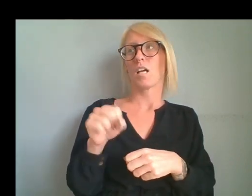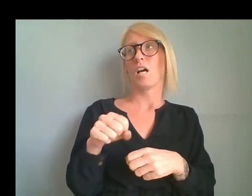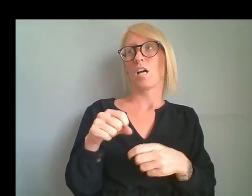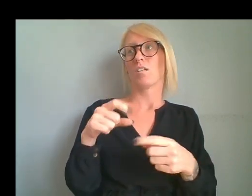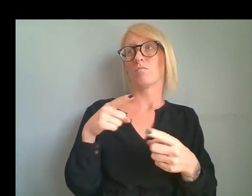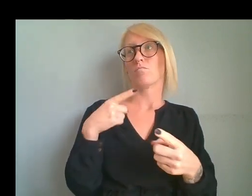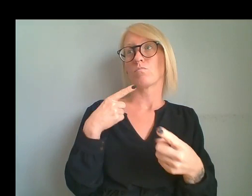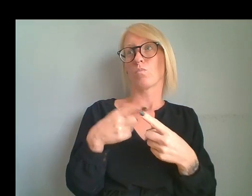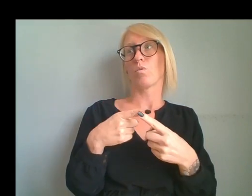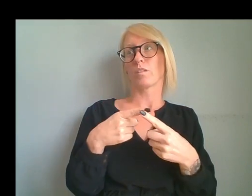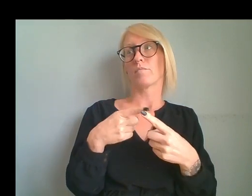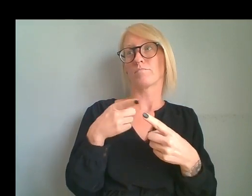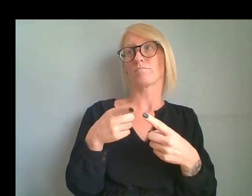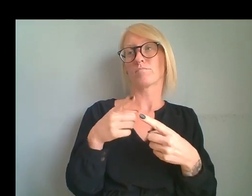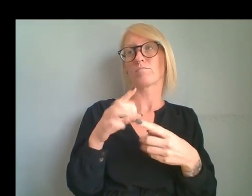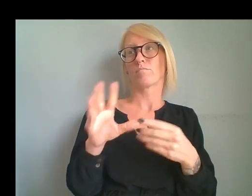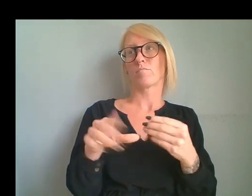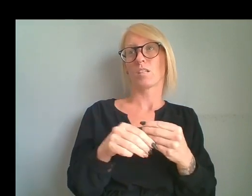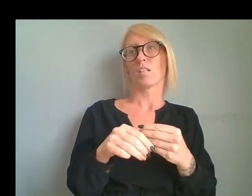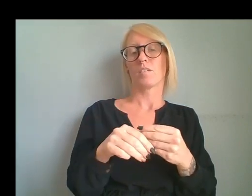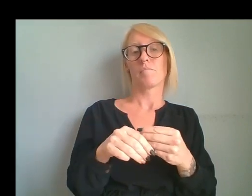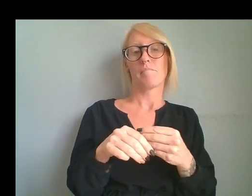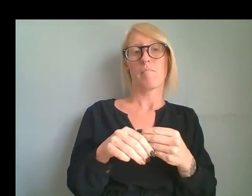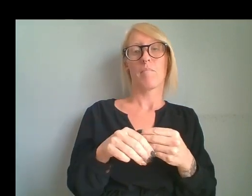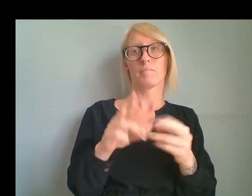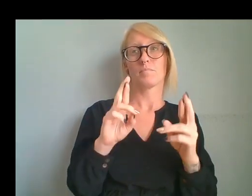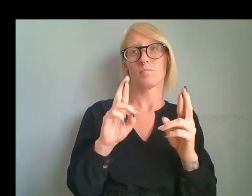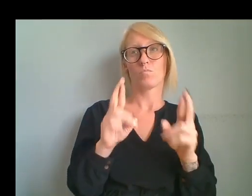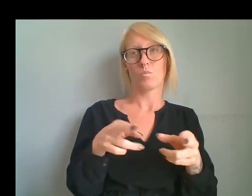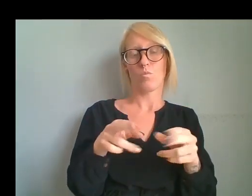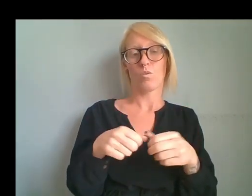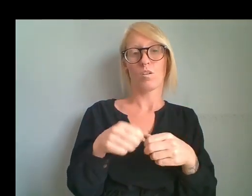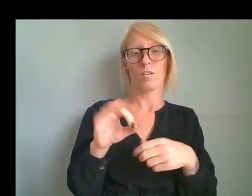you have inappropriate stuff, that you can report it to Facebook as well.